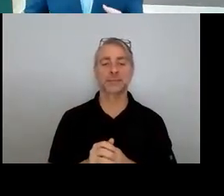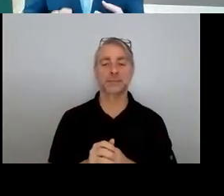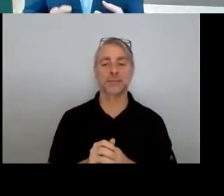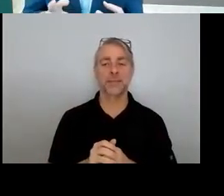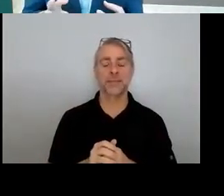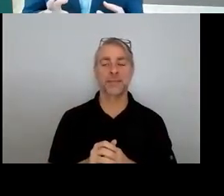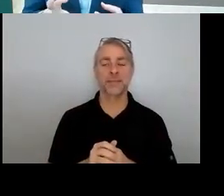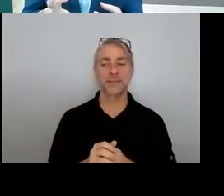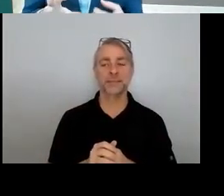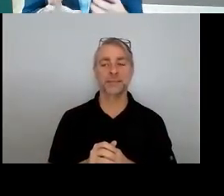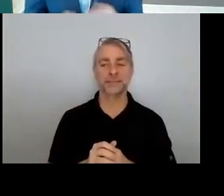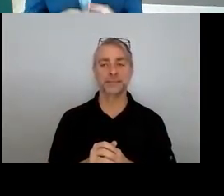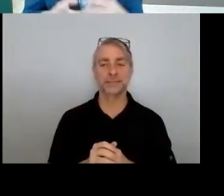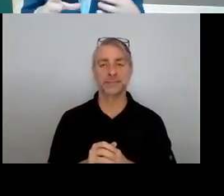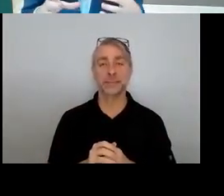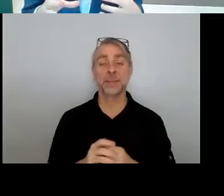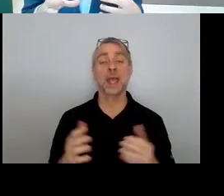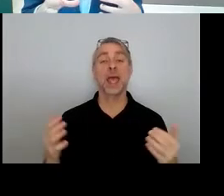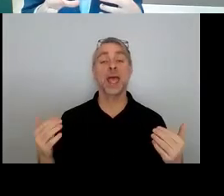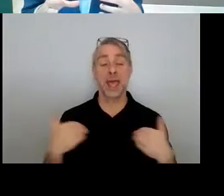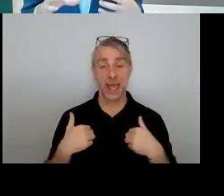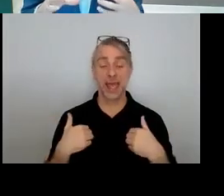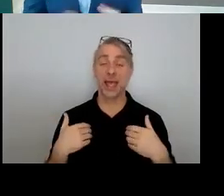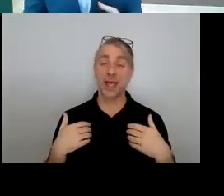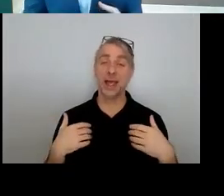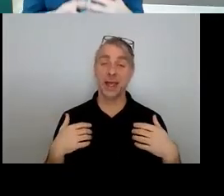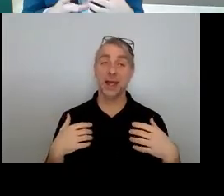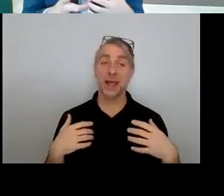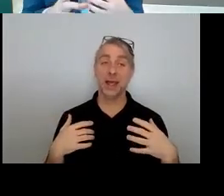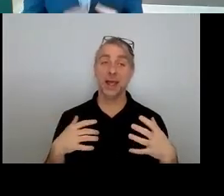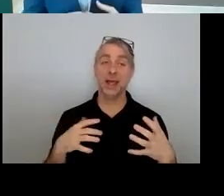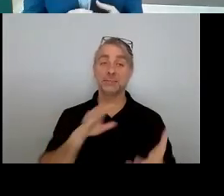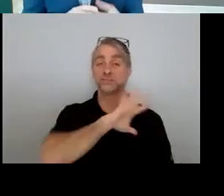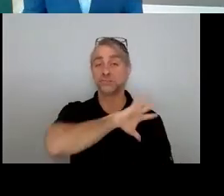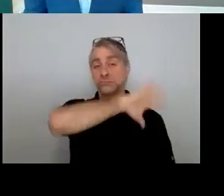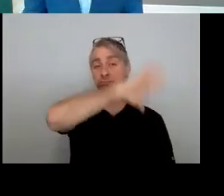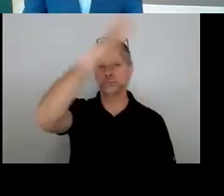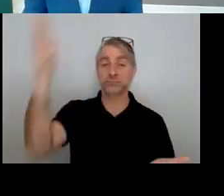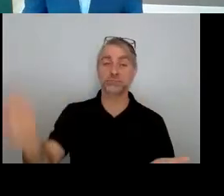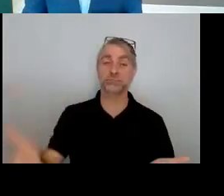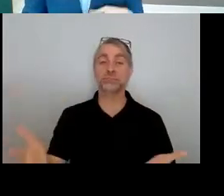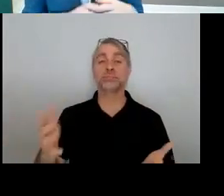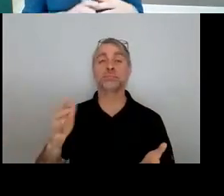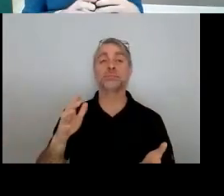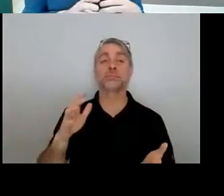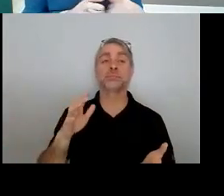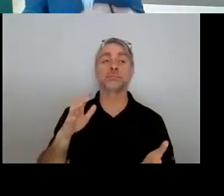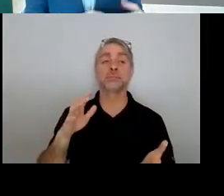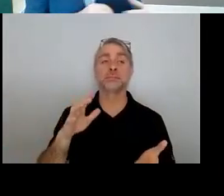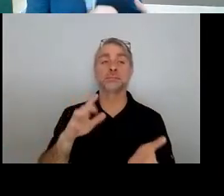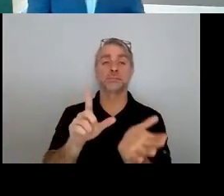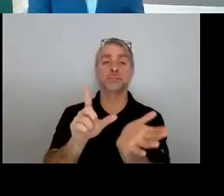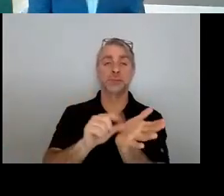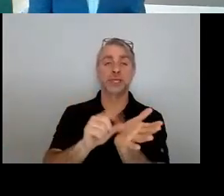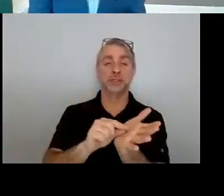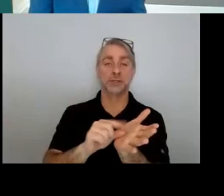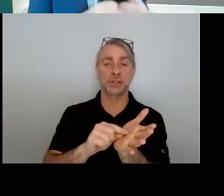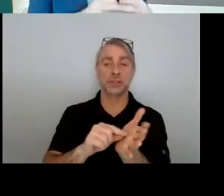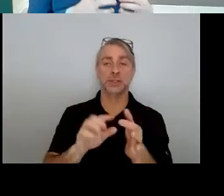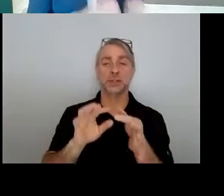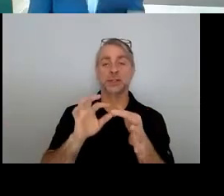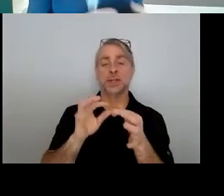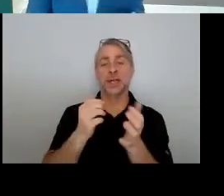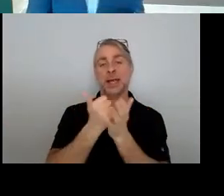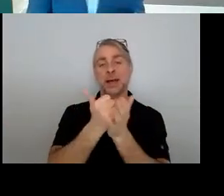really large body of knowledge and work that has been done that helps